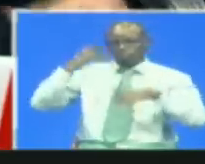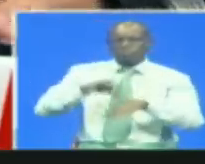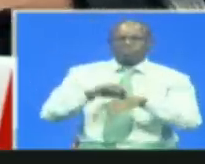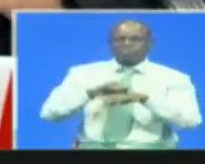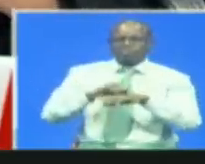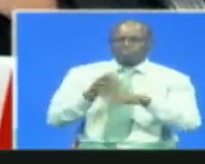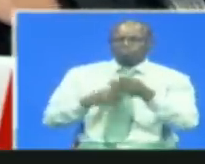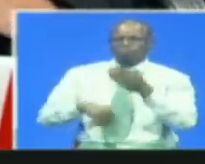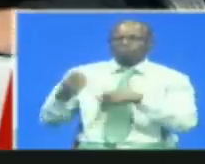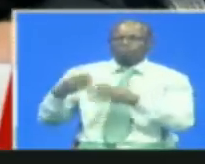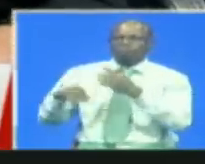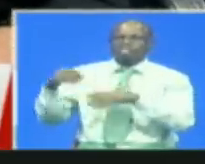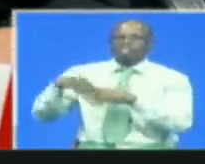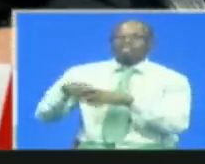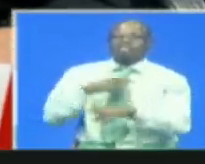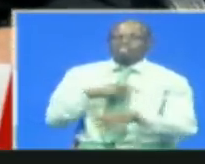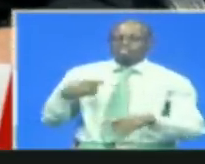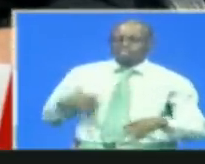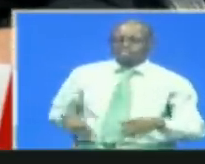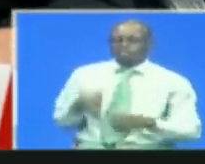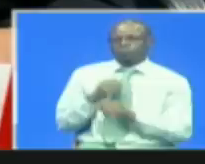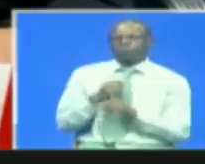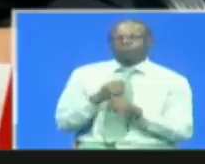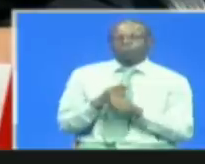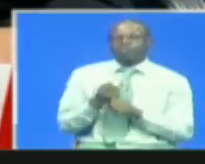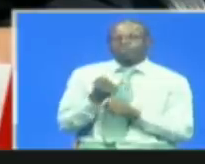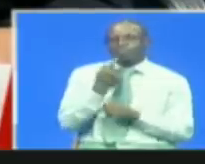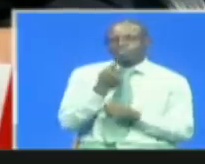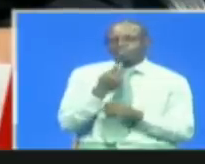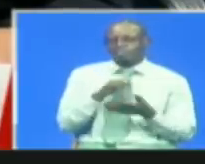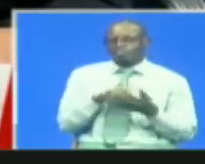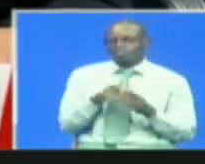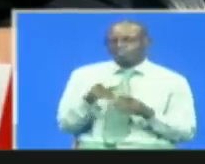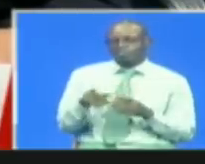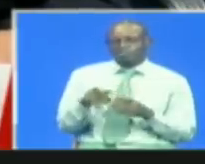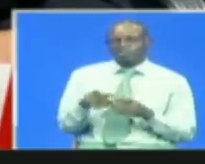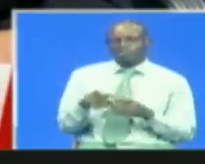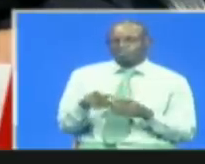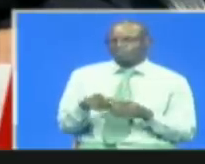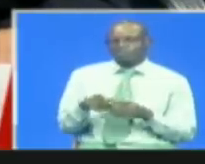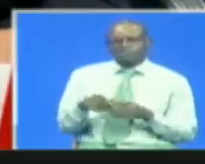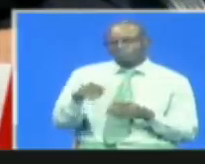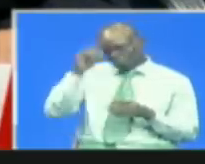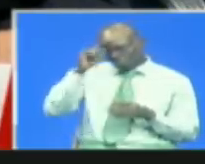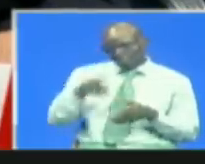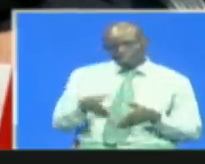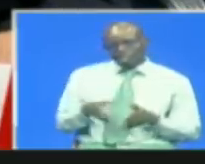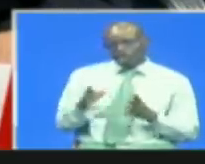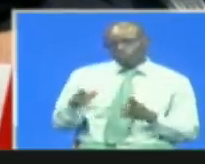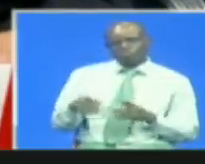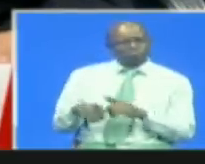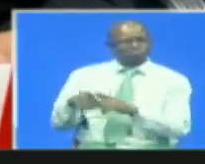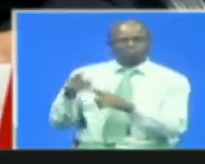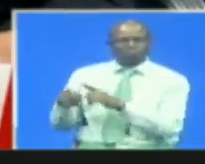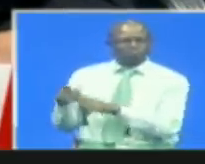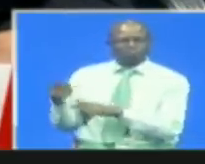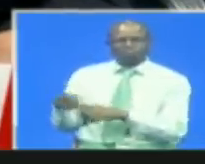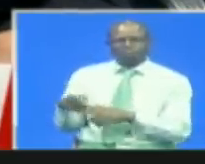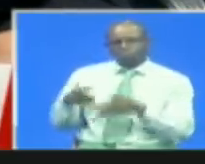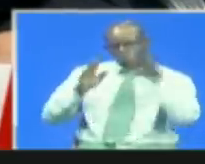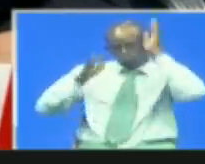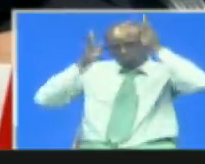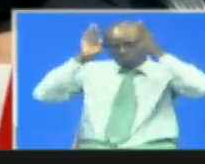the extreme cruelty that they experience in government-sanctioned slaughterhouses. Now, the activists say that while